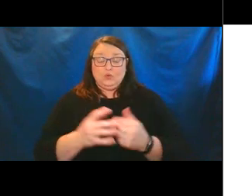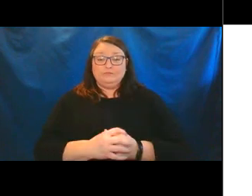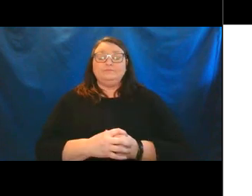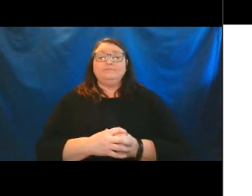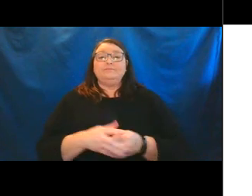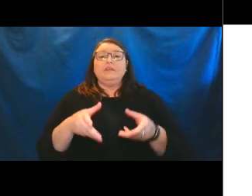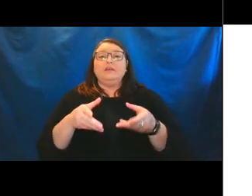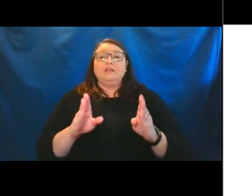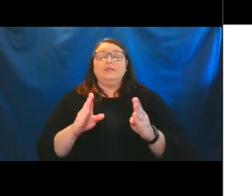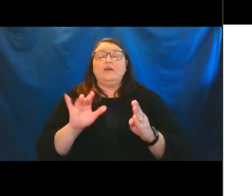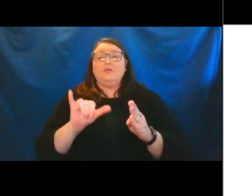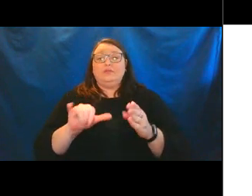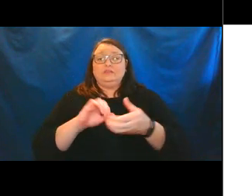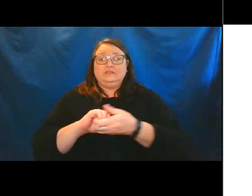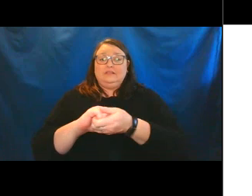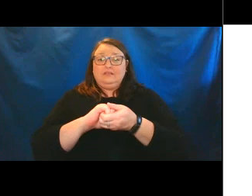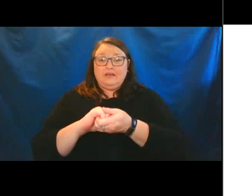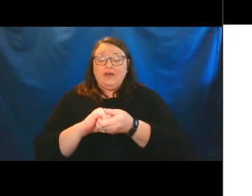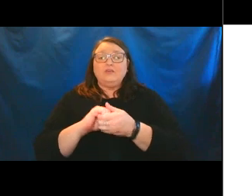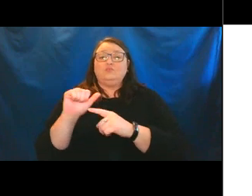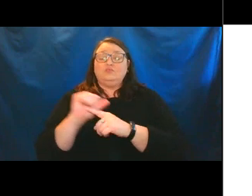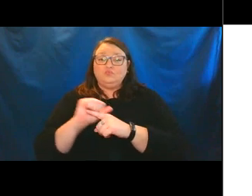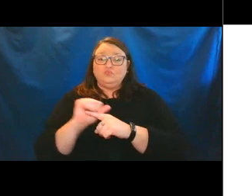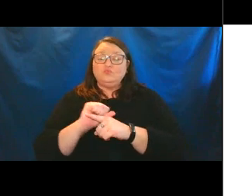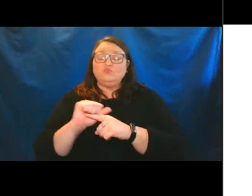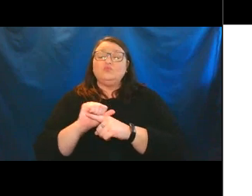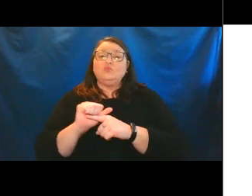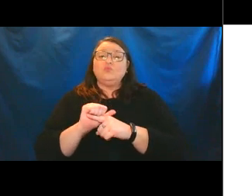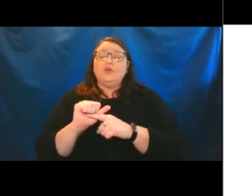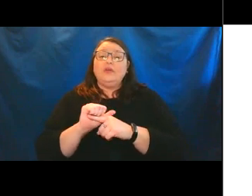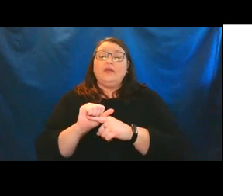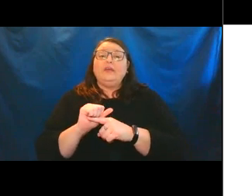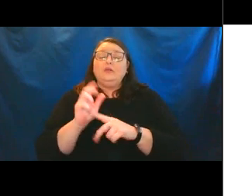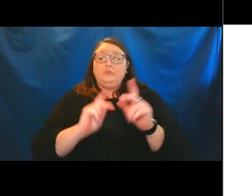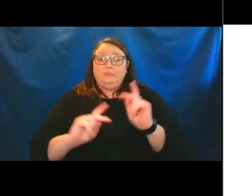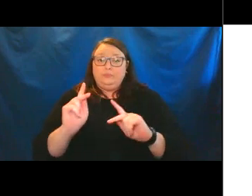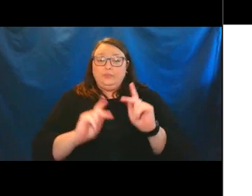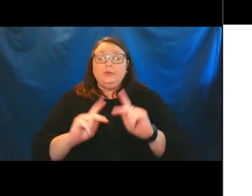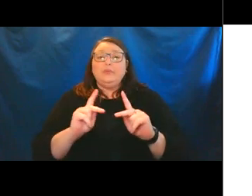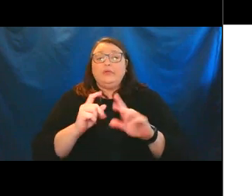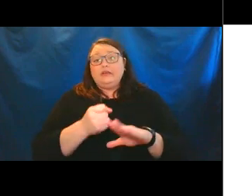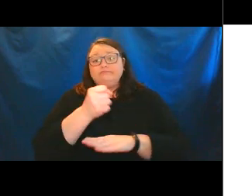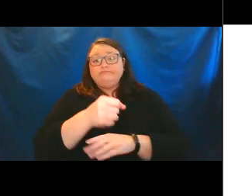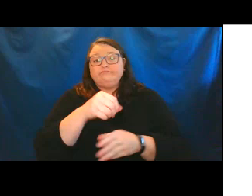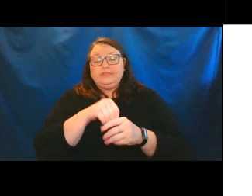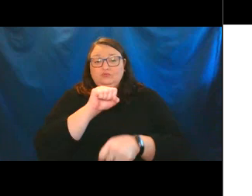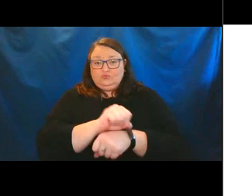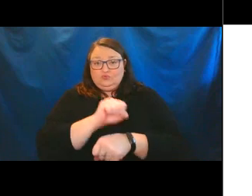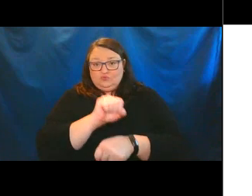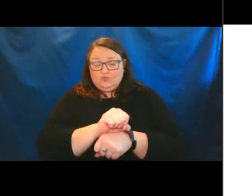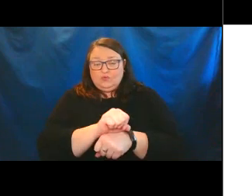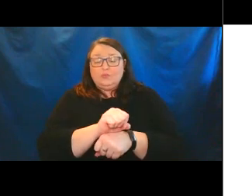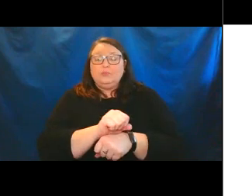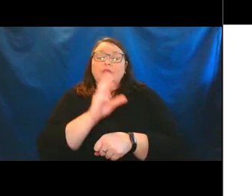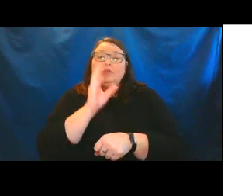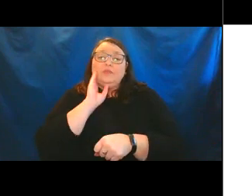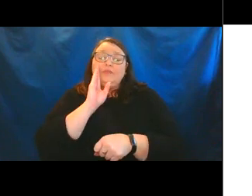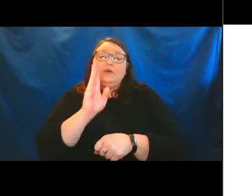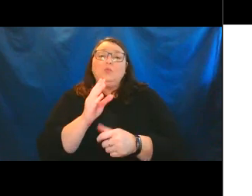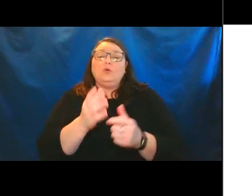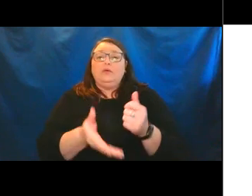the Alliance to train and place individuals in jobs that not only enhance coastal and climate